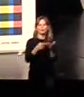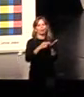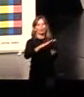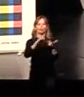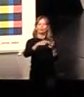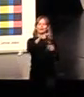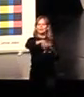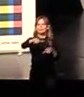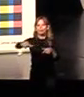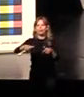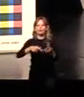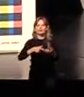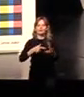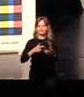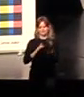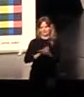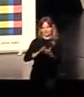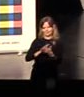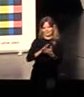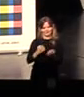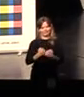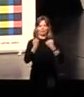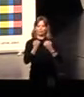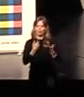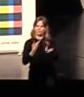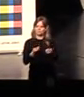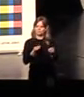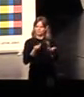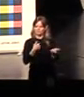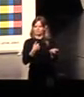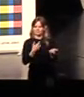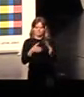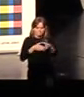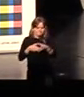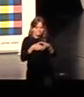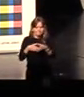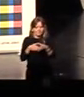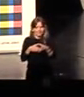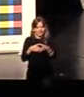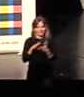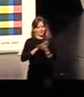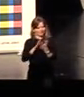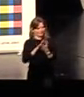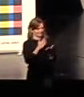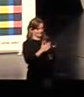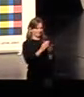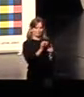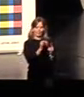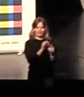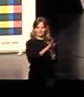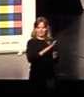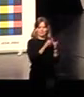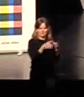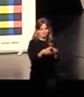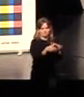opposed to their own institution or constitution een vorm of populism from above zie